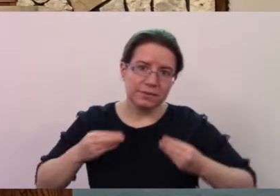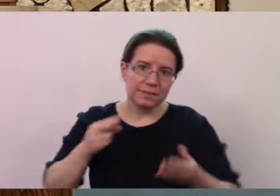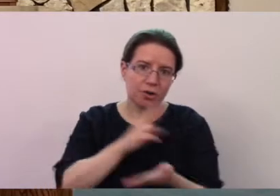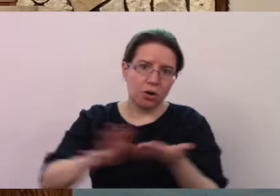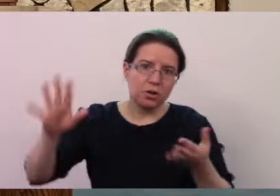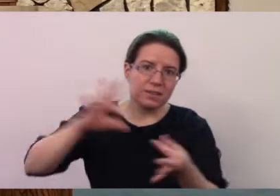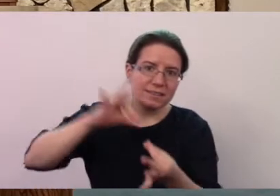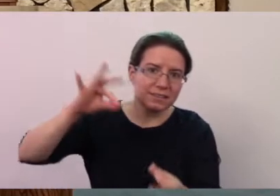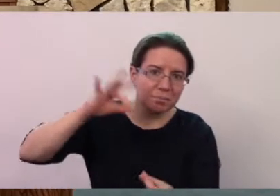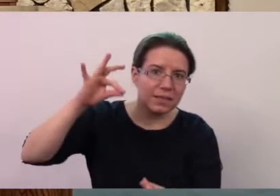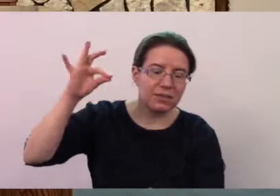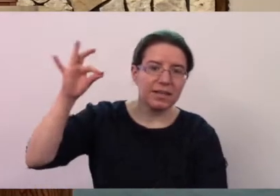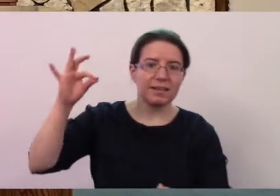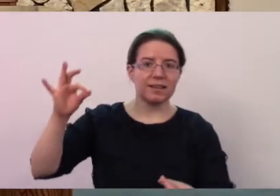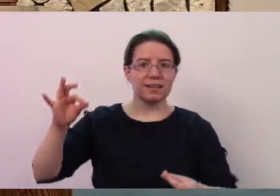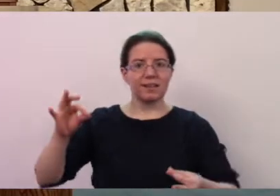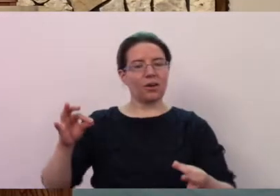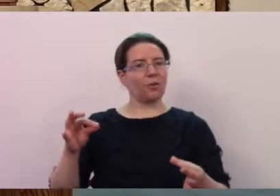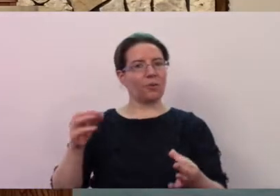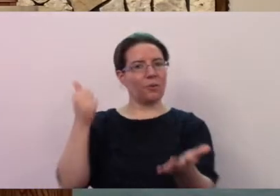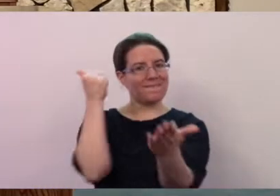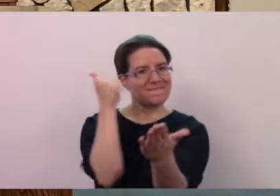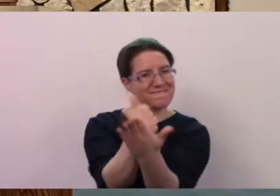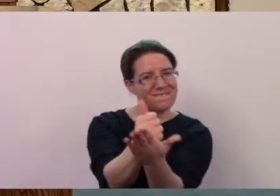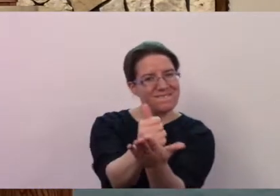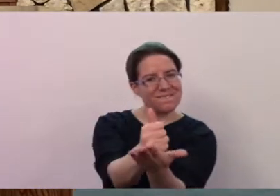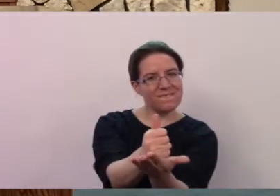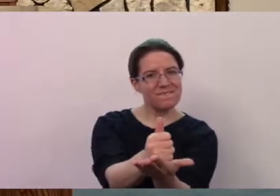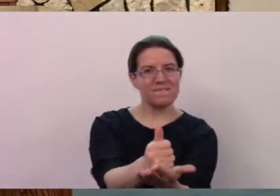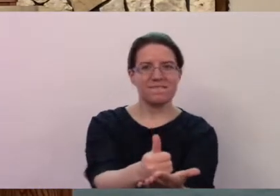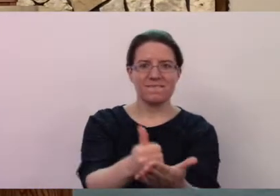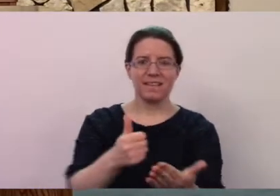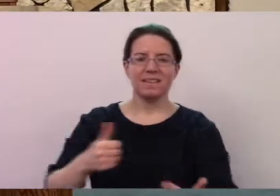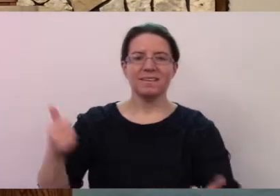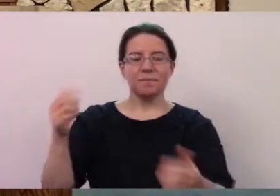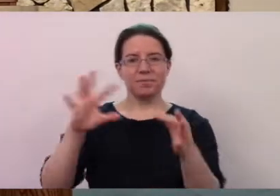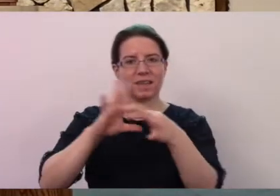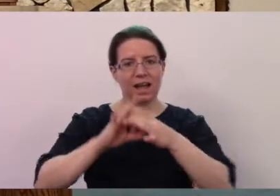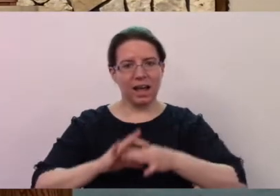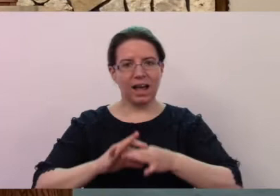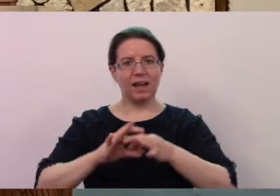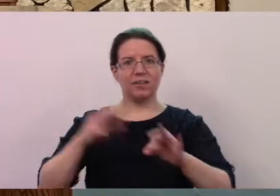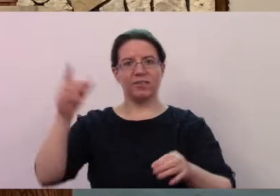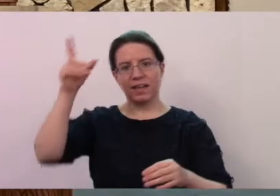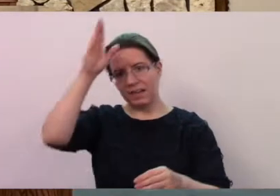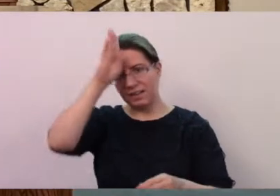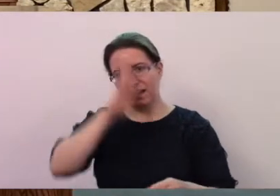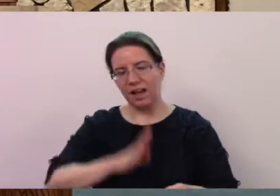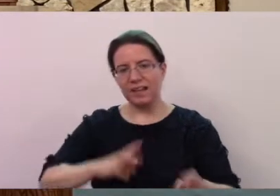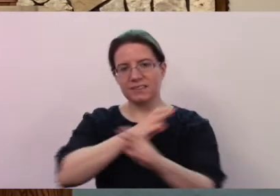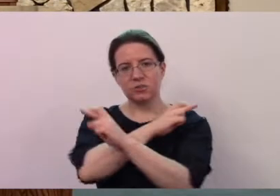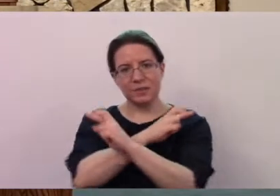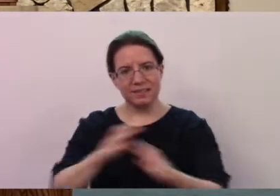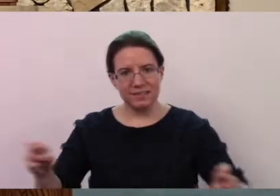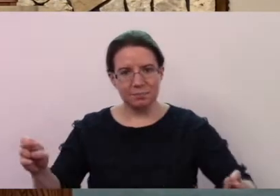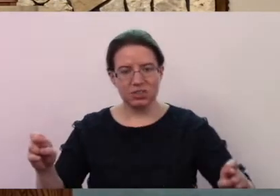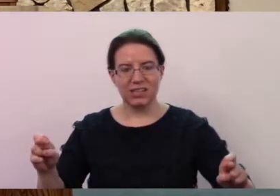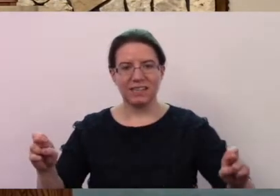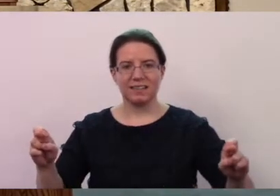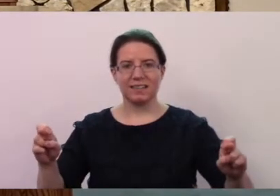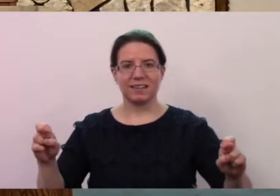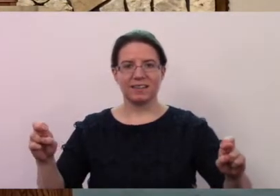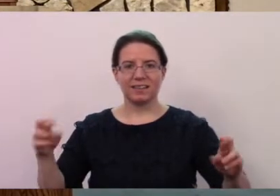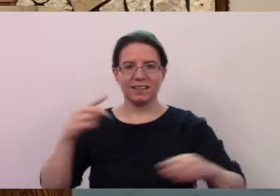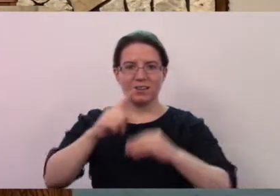Ghost. And the Father knows them that are his. Those that are sealed.